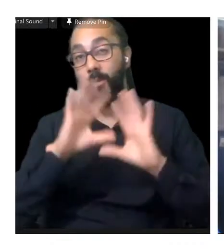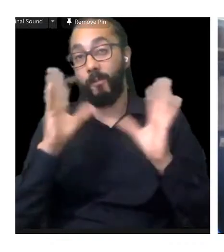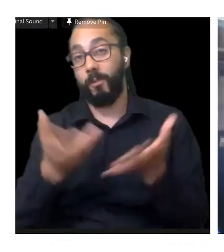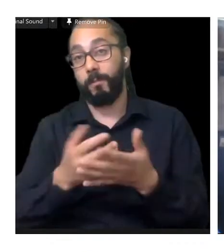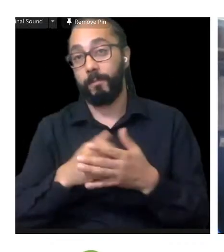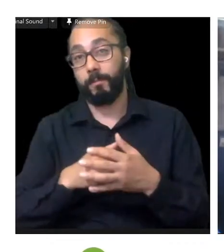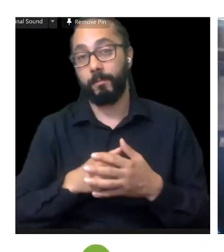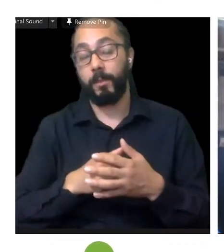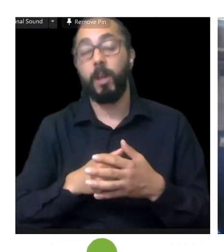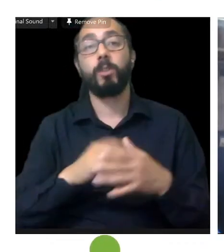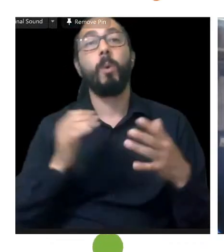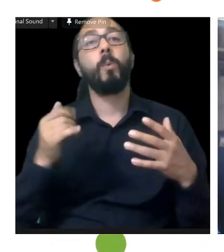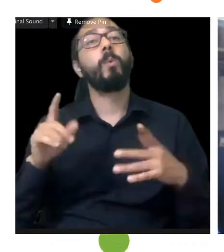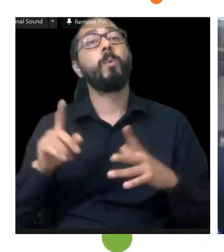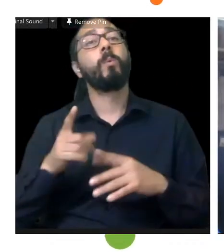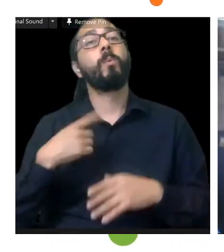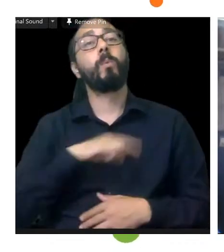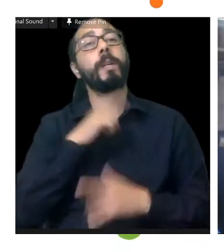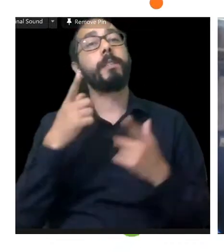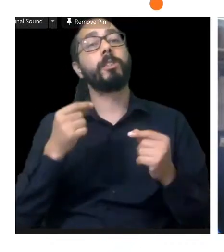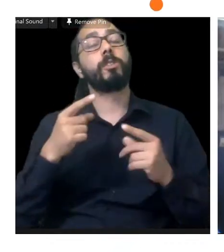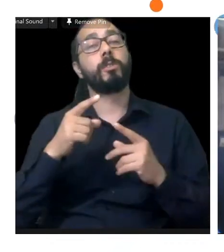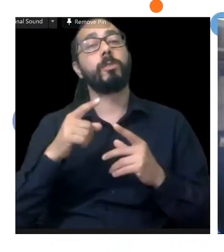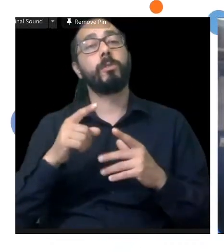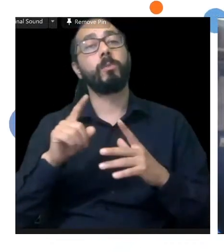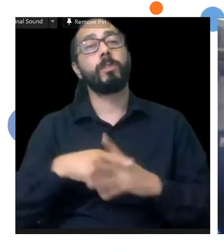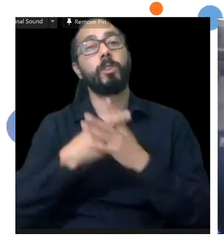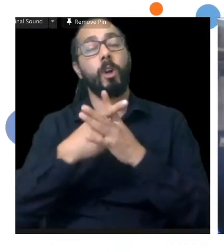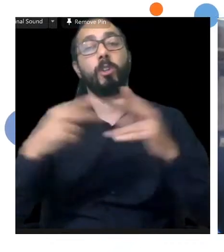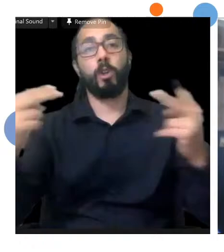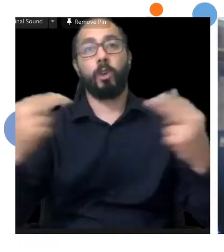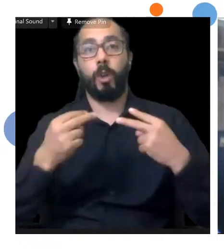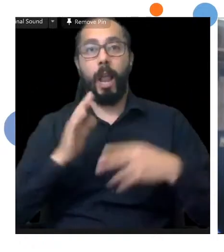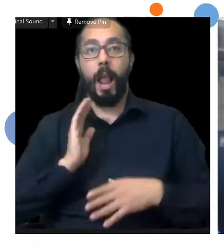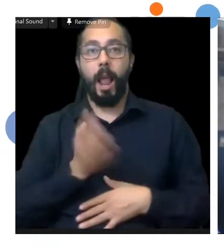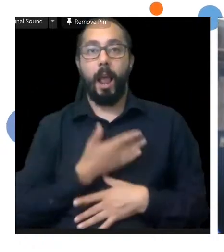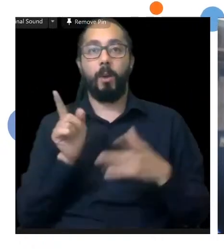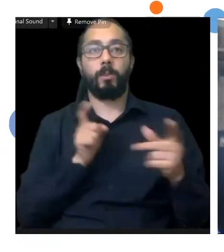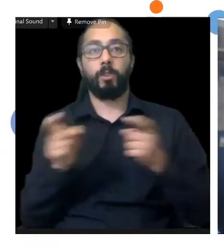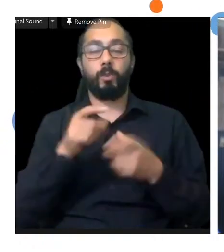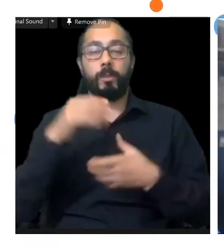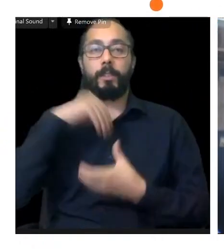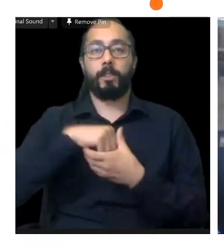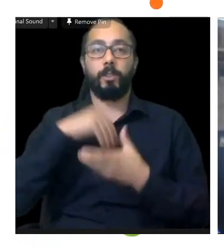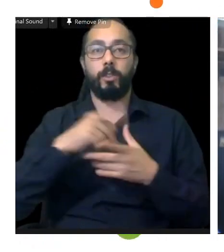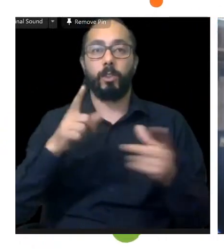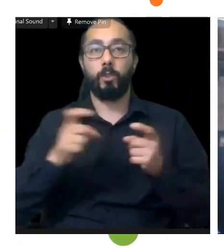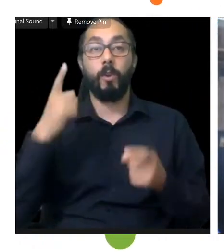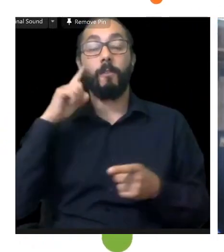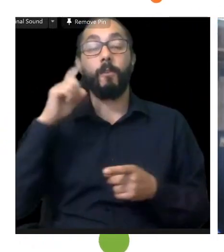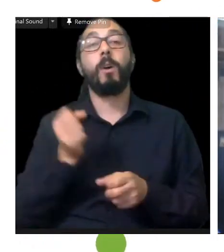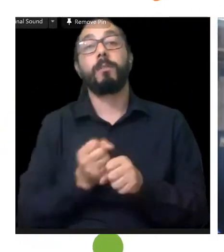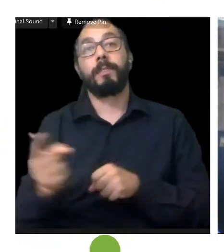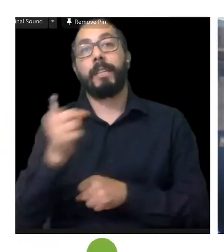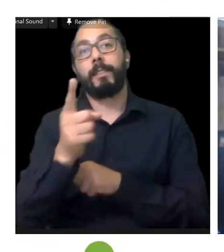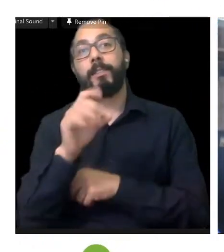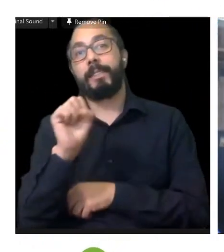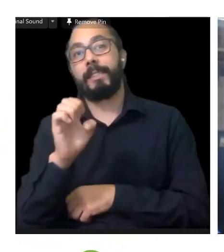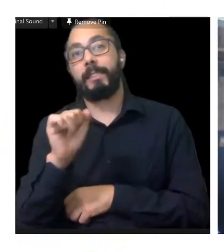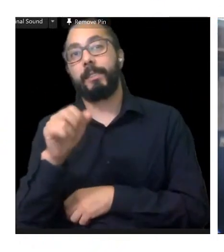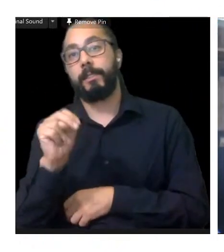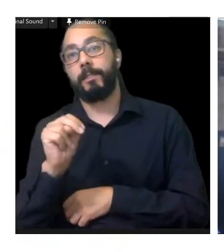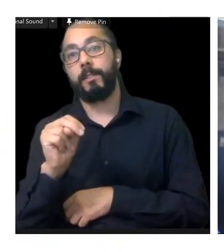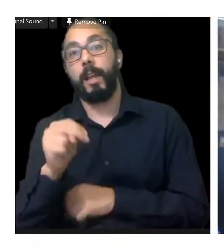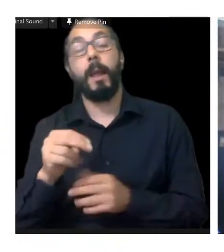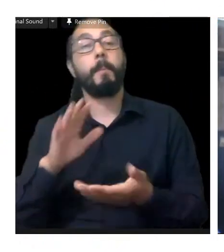own internal controls and countless financial models that we were doing for the upcoming season and beyond, it became increasingly clear to